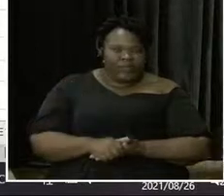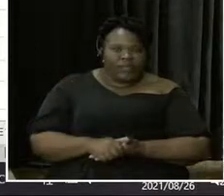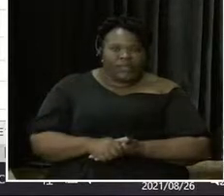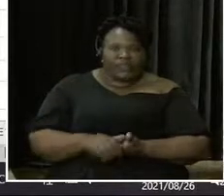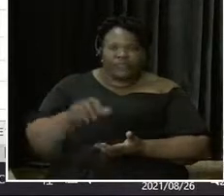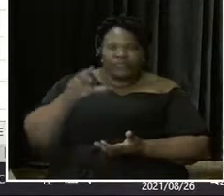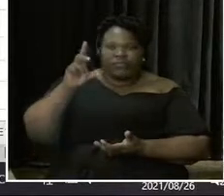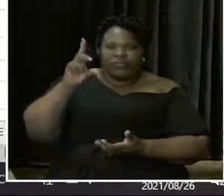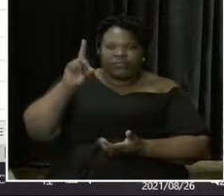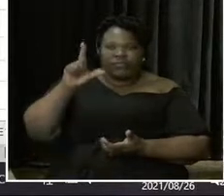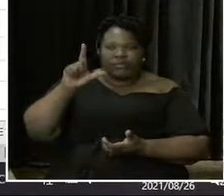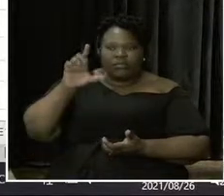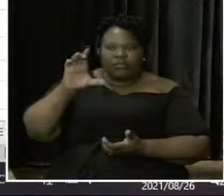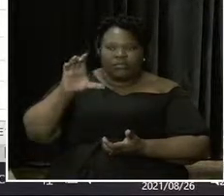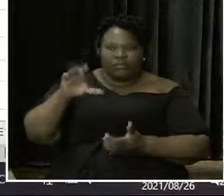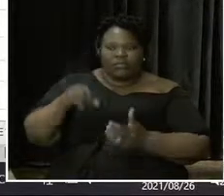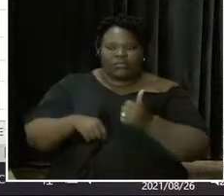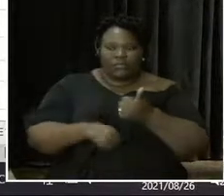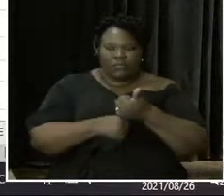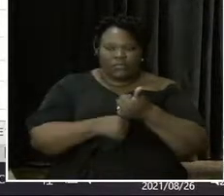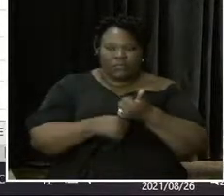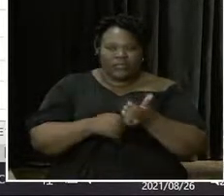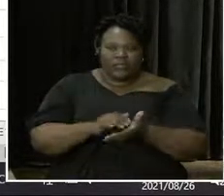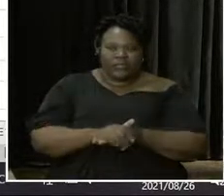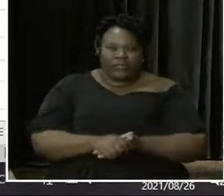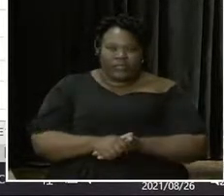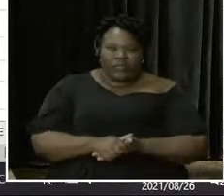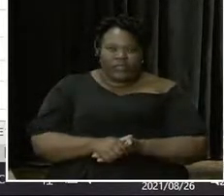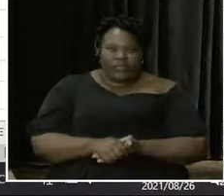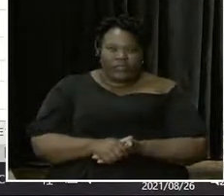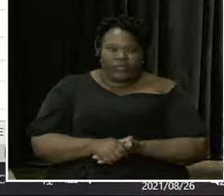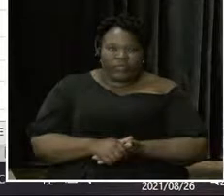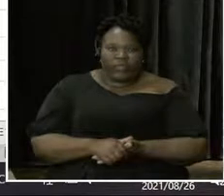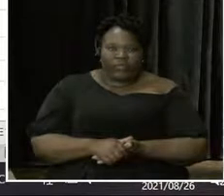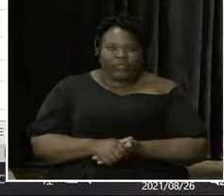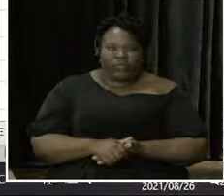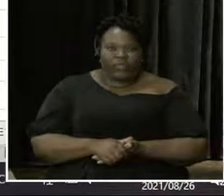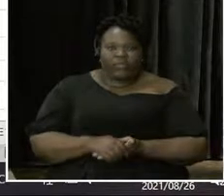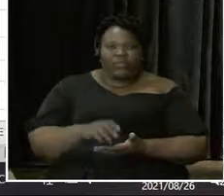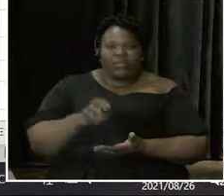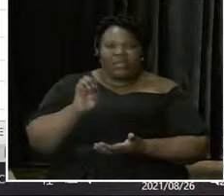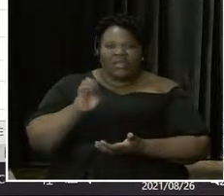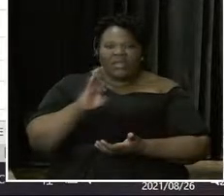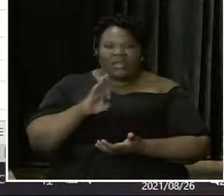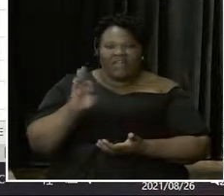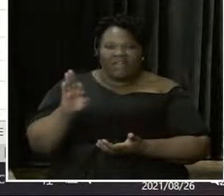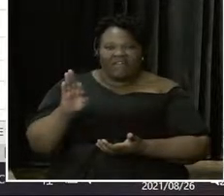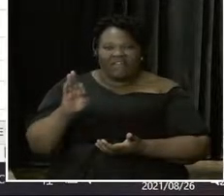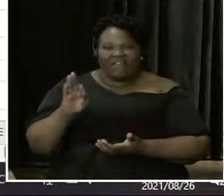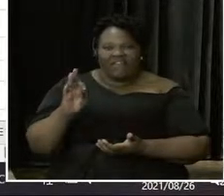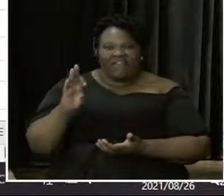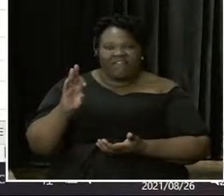DLC supports. DLC supports. EFF Mtian?